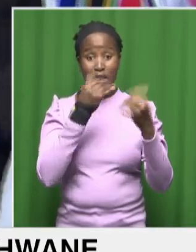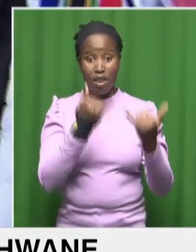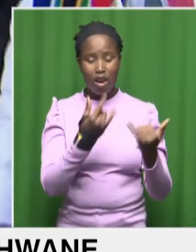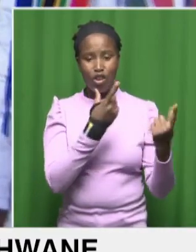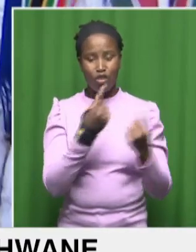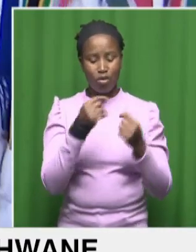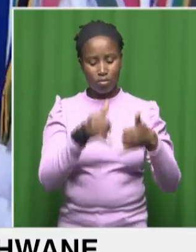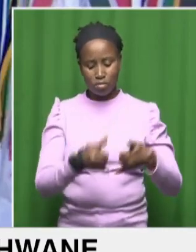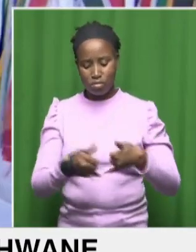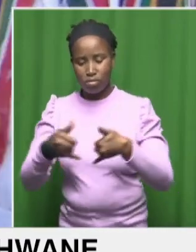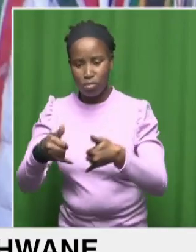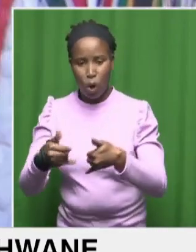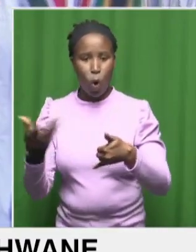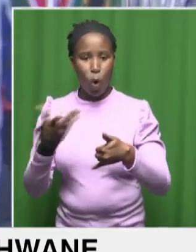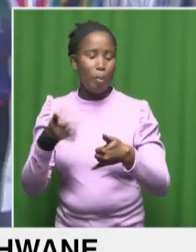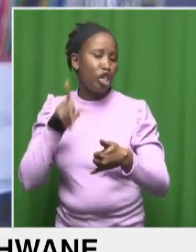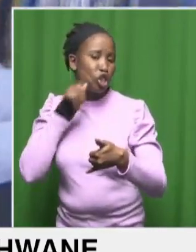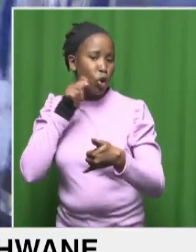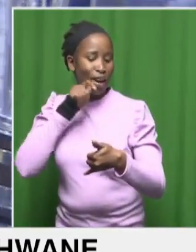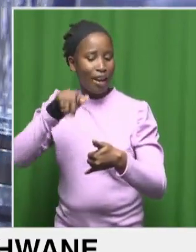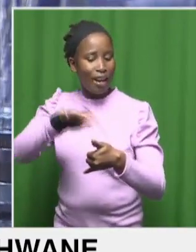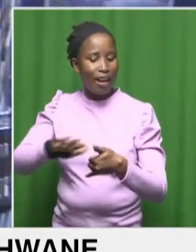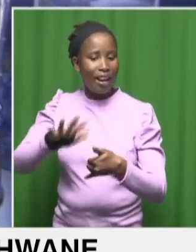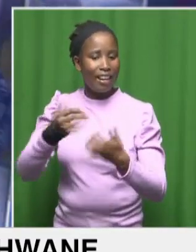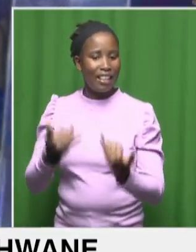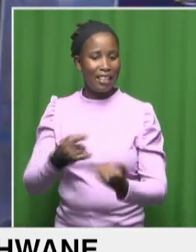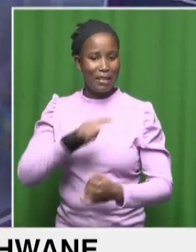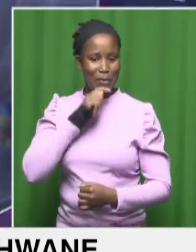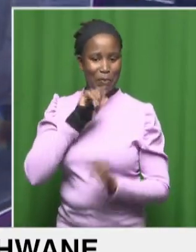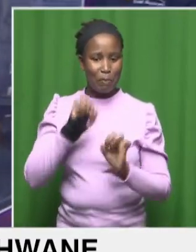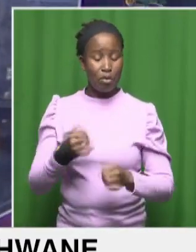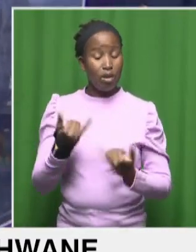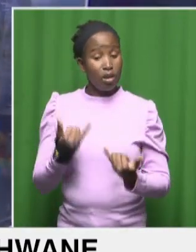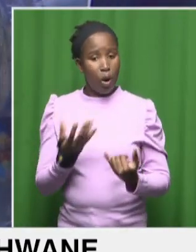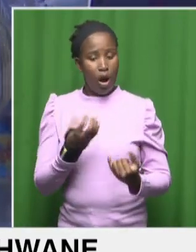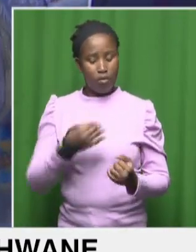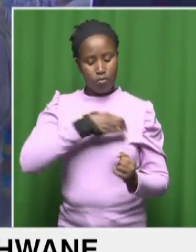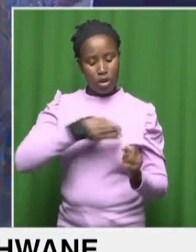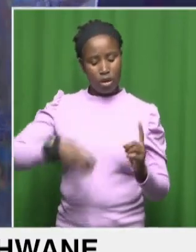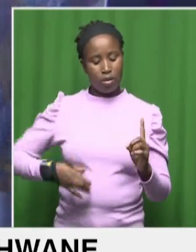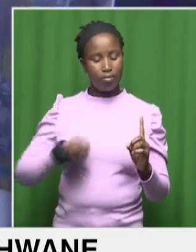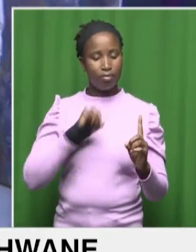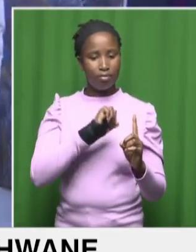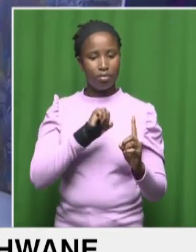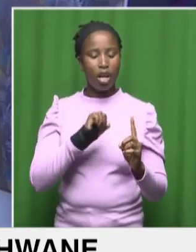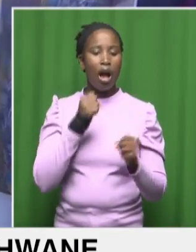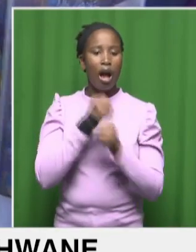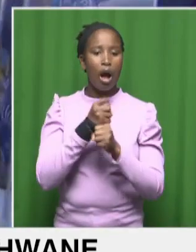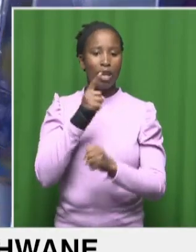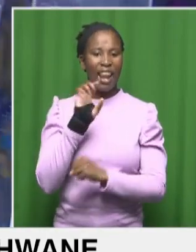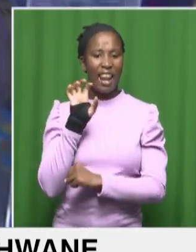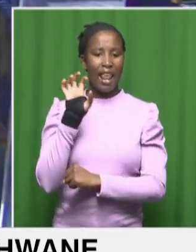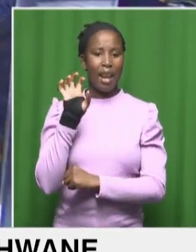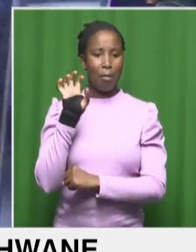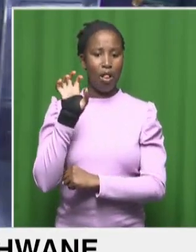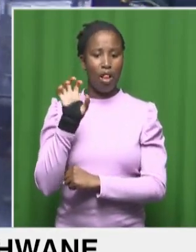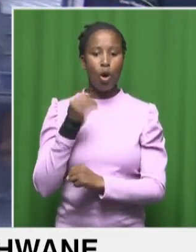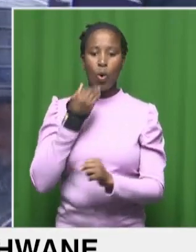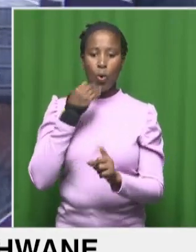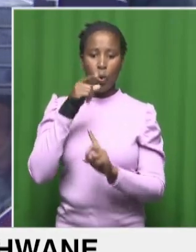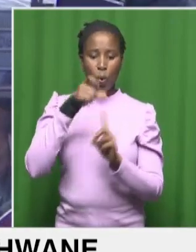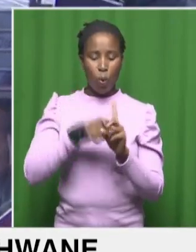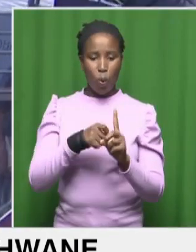to Tshwane this morning. So let me introduce to you the president of Gauteng Netball. This is, of course, Khosi